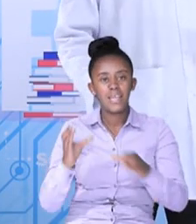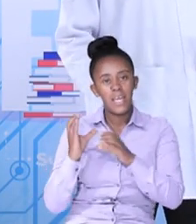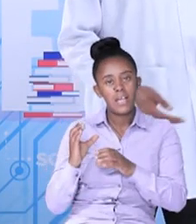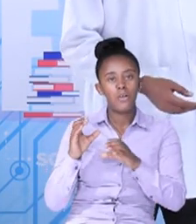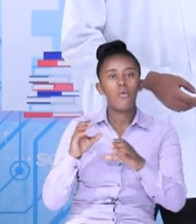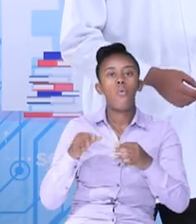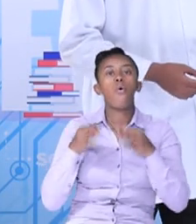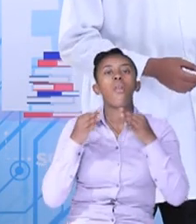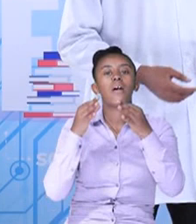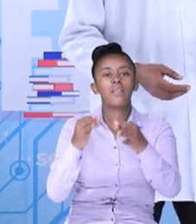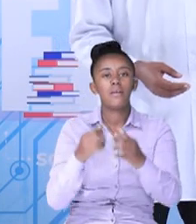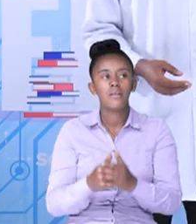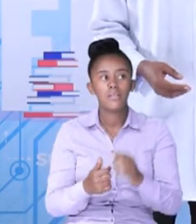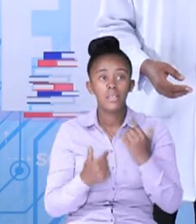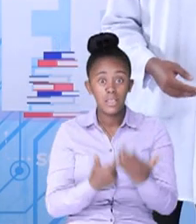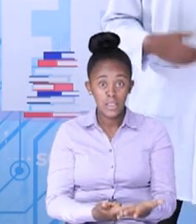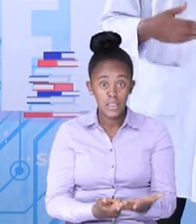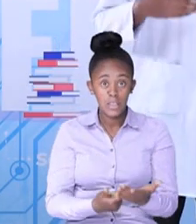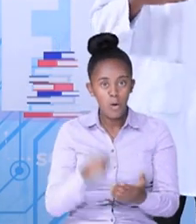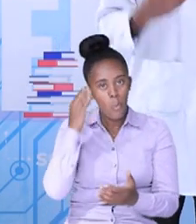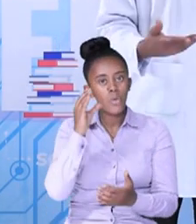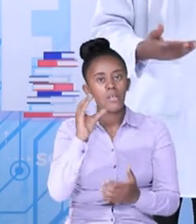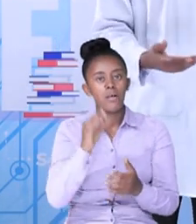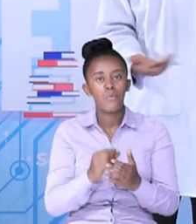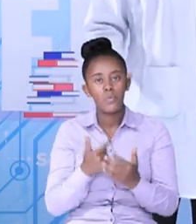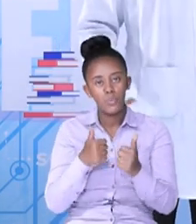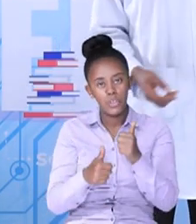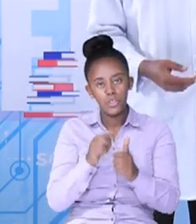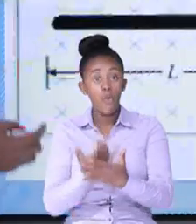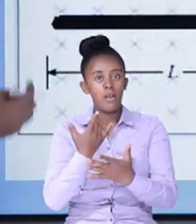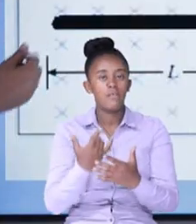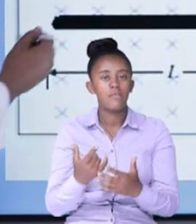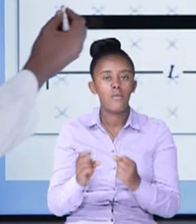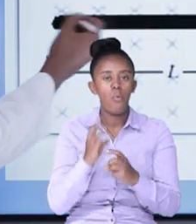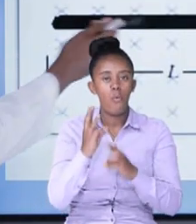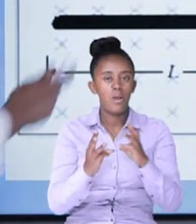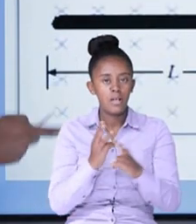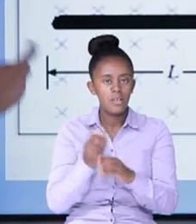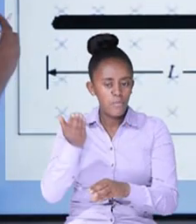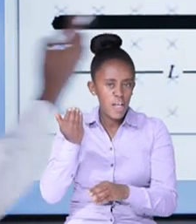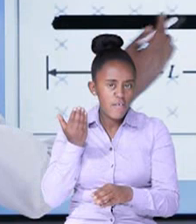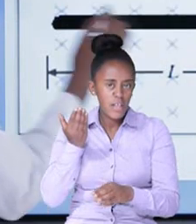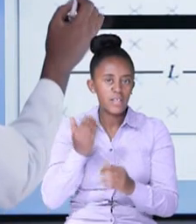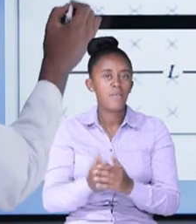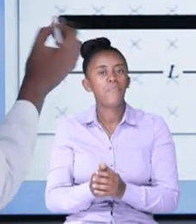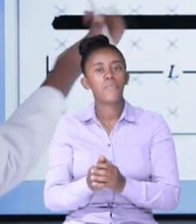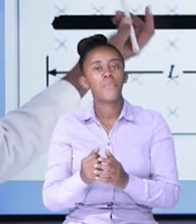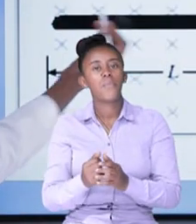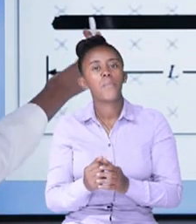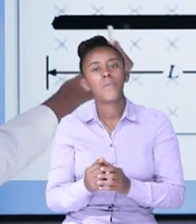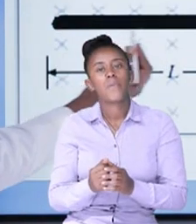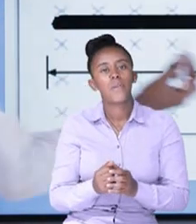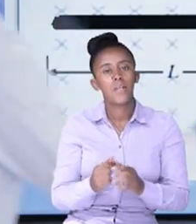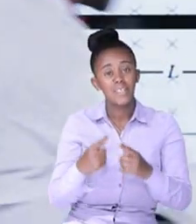conductor. By the way, this is the concept which develops electric motor. So previously we have said that if a charged